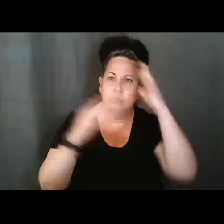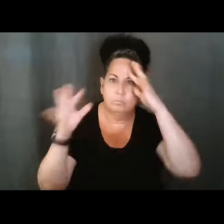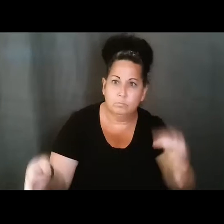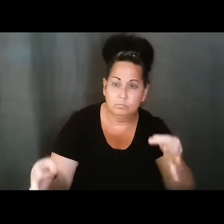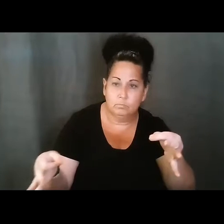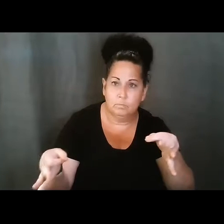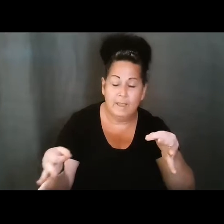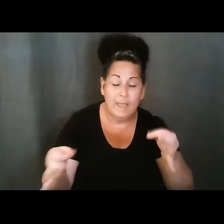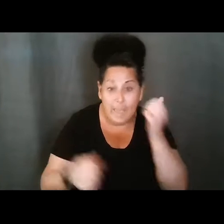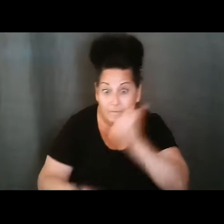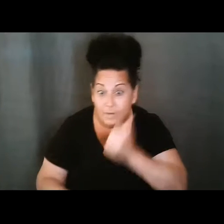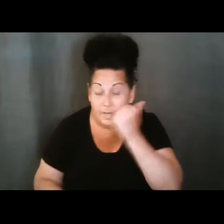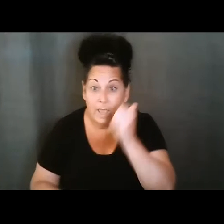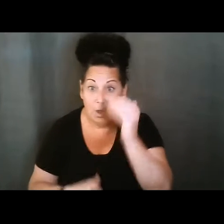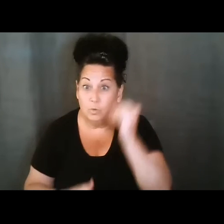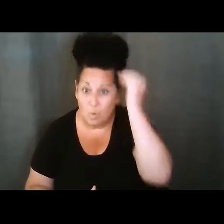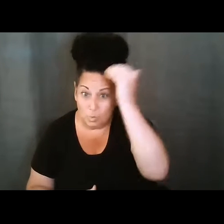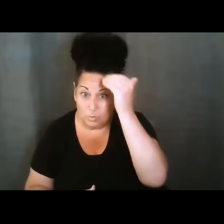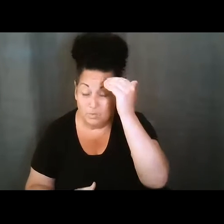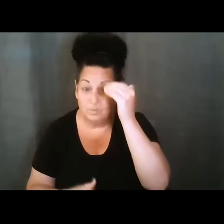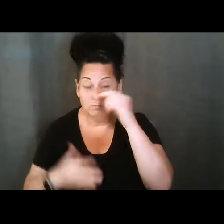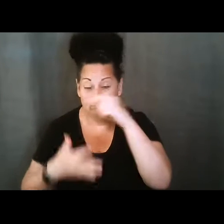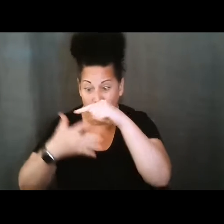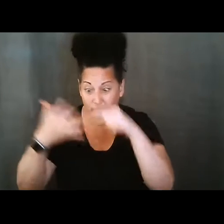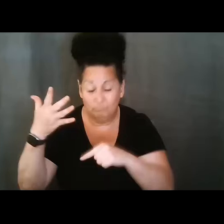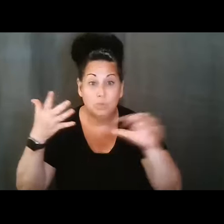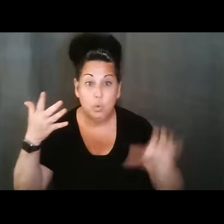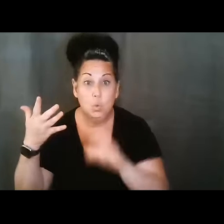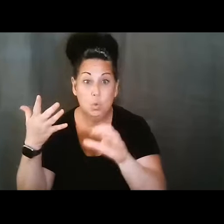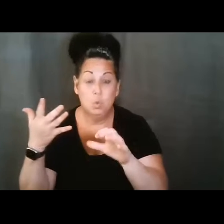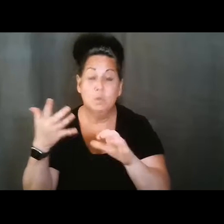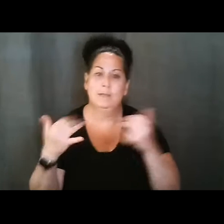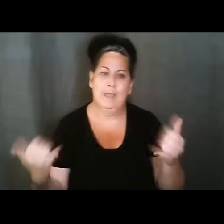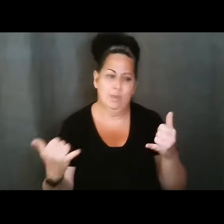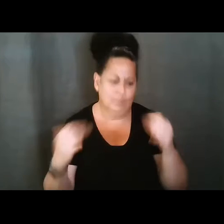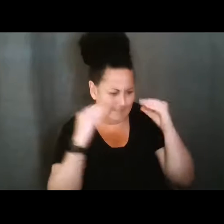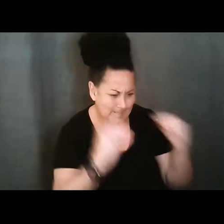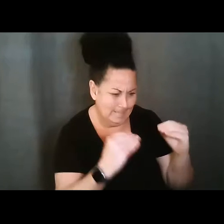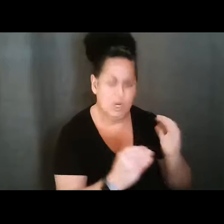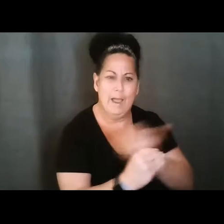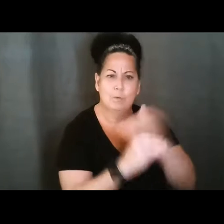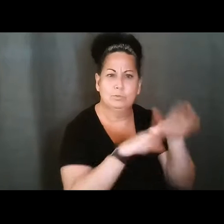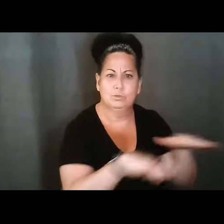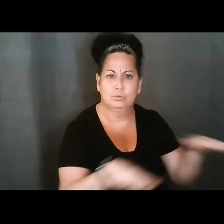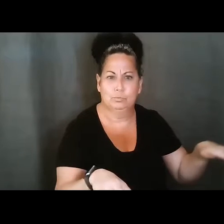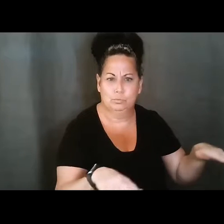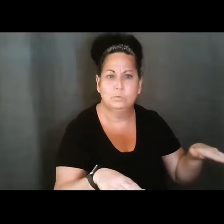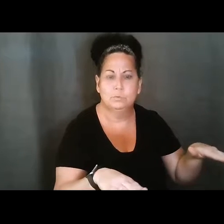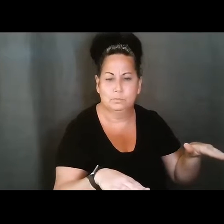it every day as adults, it is our responsibility, parents, to make sure what? We teach this to our children.